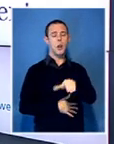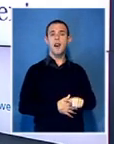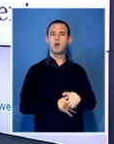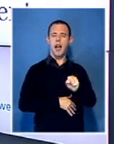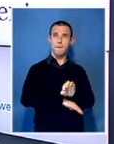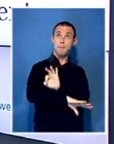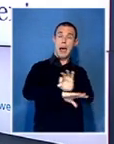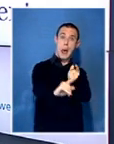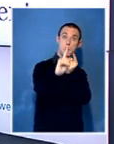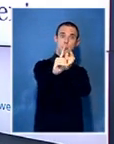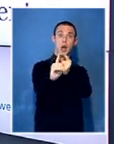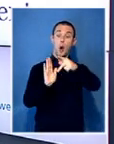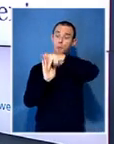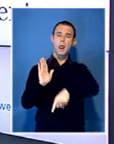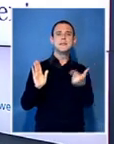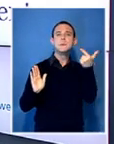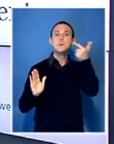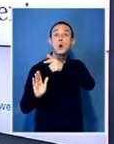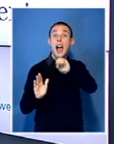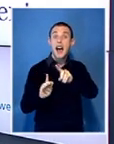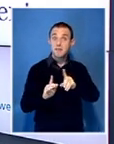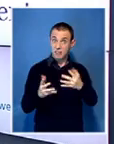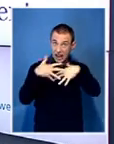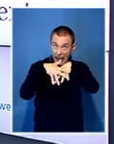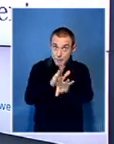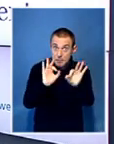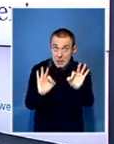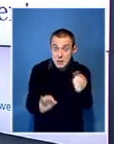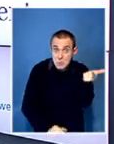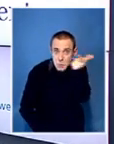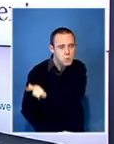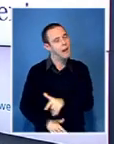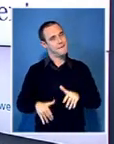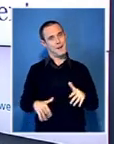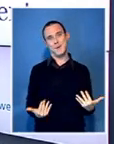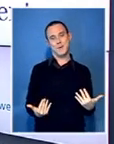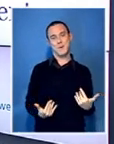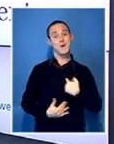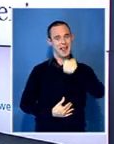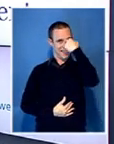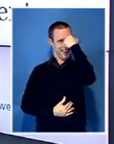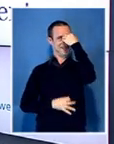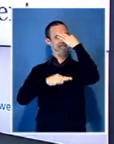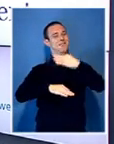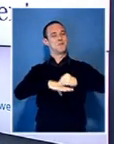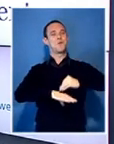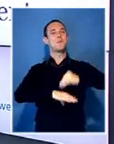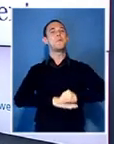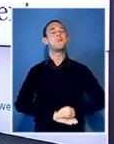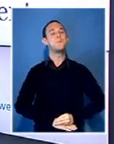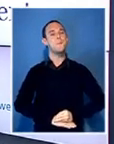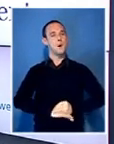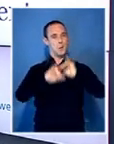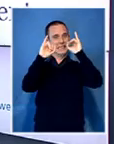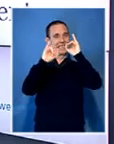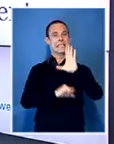plans and policies, but we still fail to implement them. I guess that is possibly one of the biggest indictments as far as all